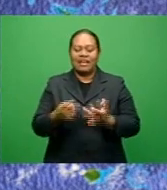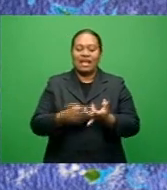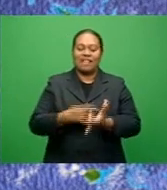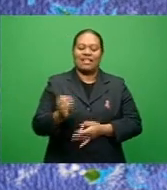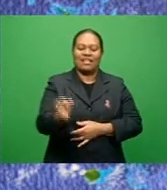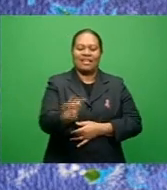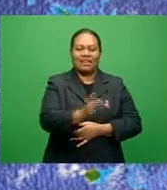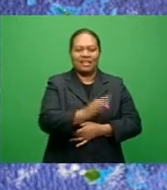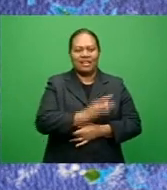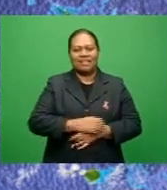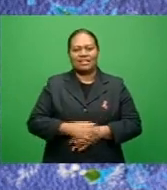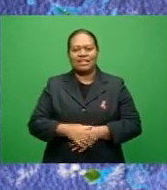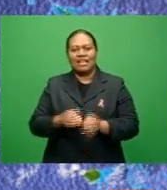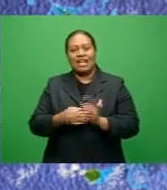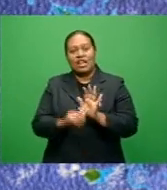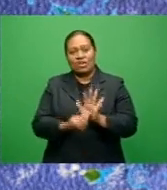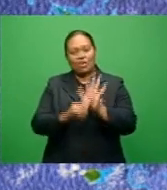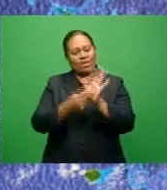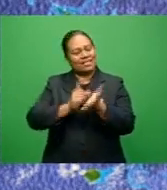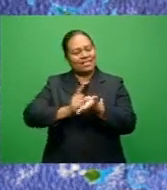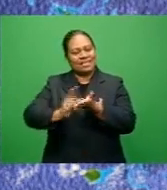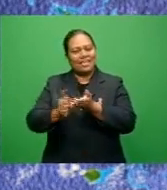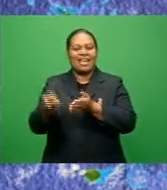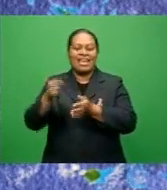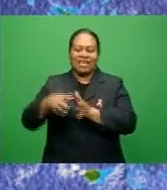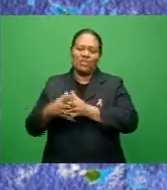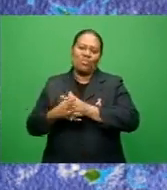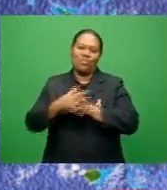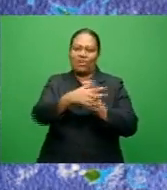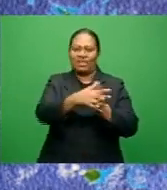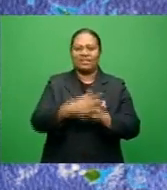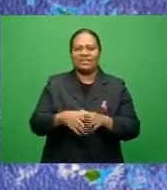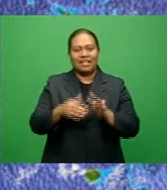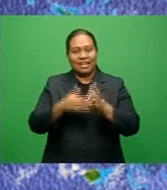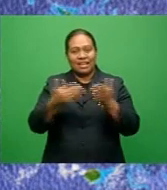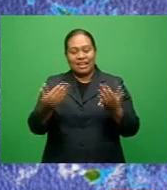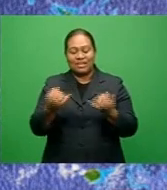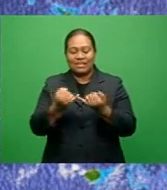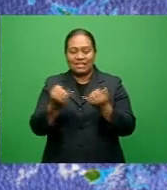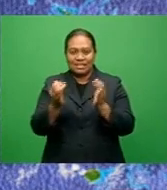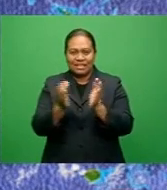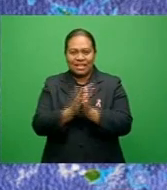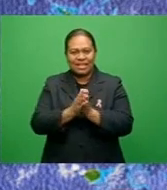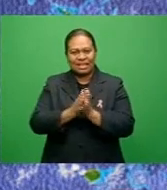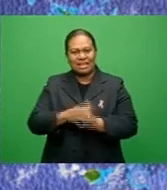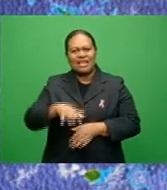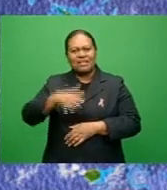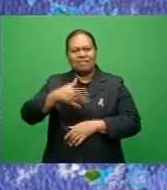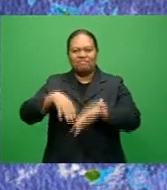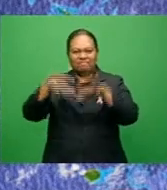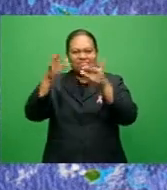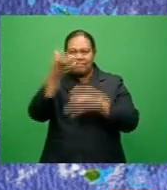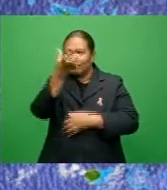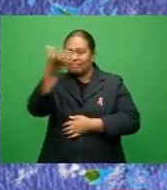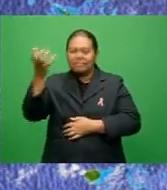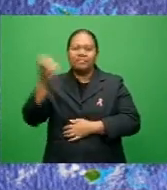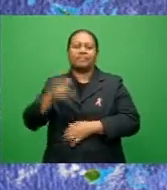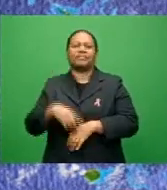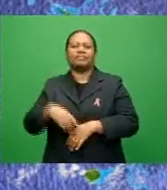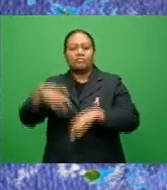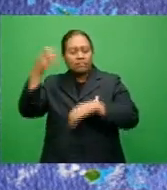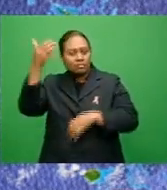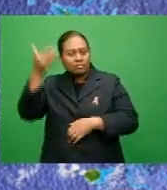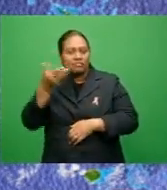islands. Some clearing in the north and the west. And our further outlook, we're looking on to Sunday. Expect cloudy periods with brief afternoon or